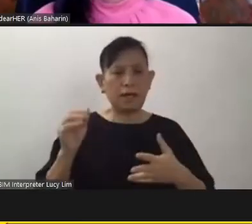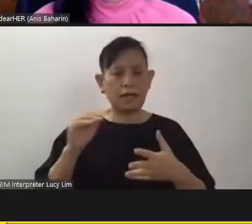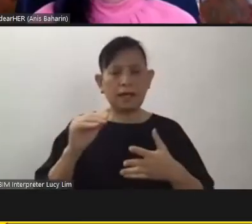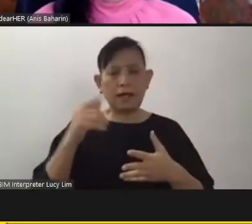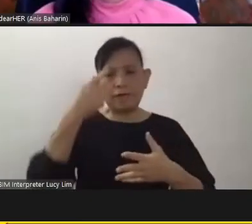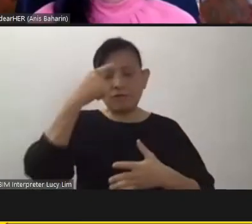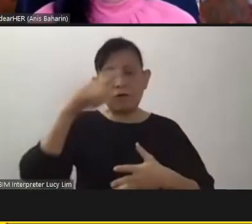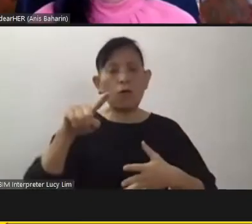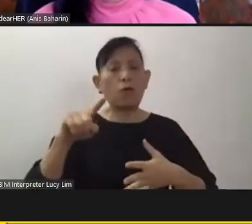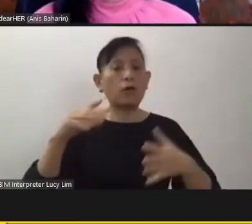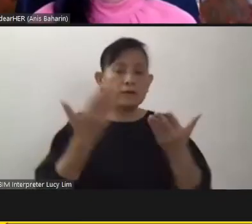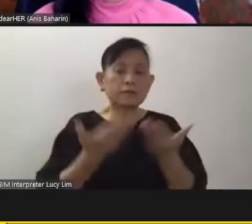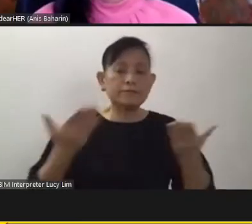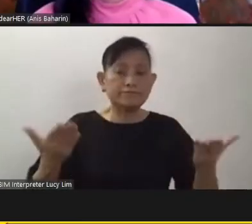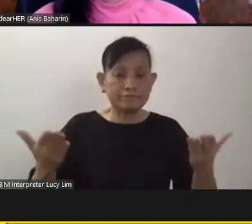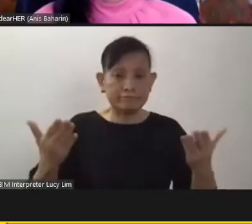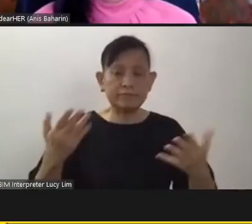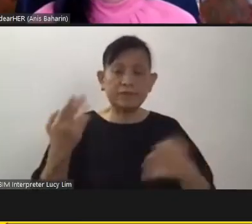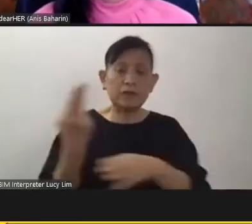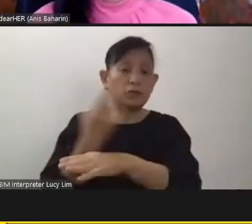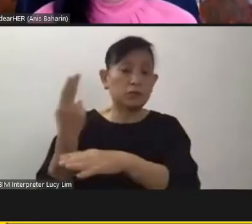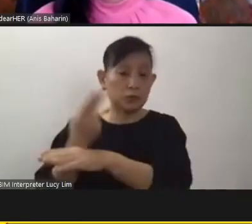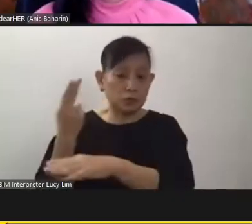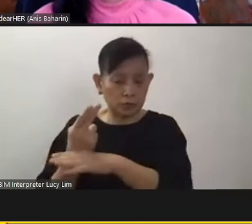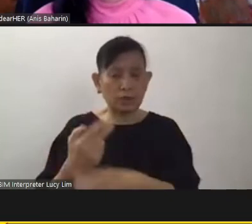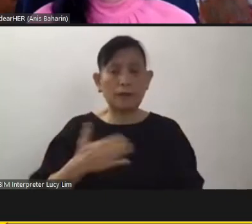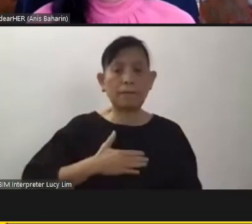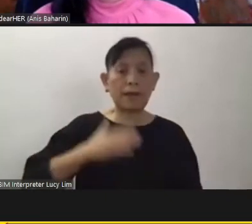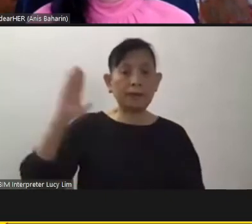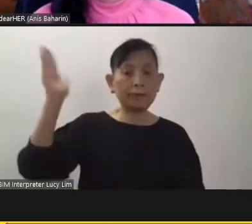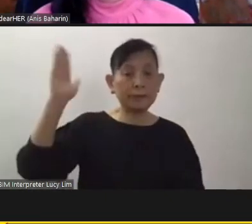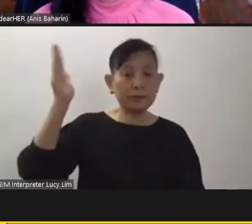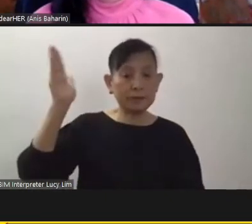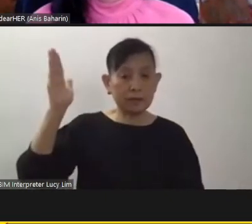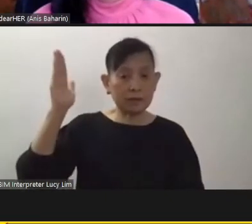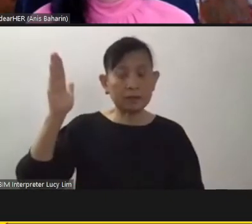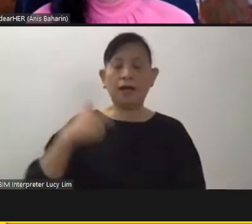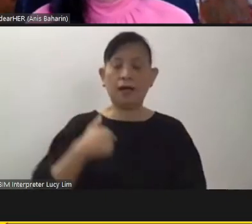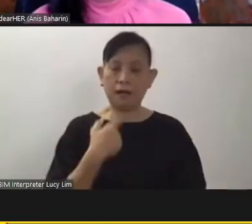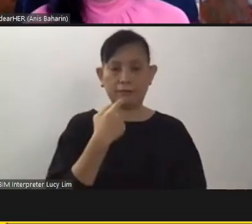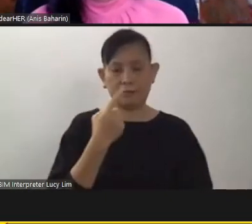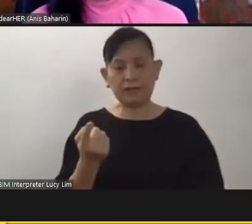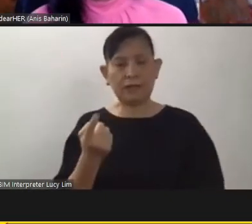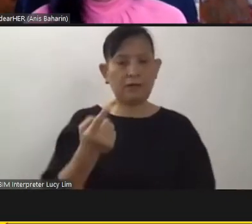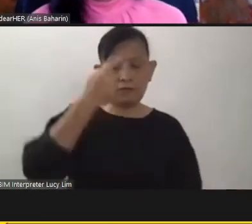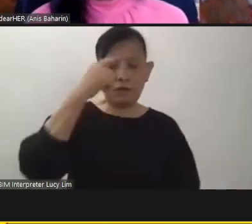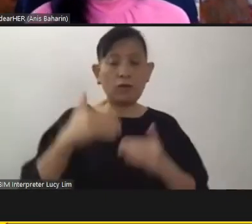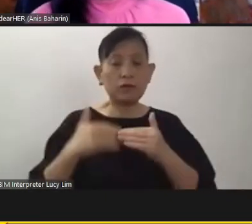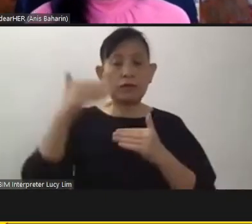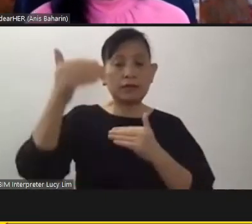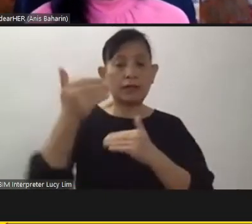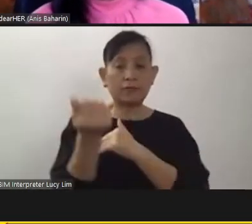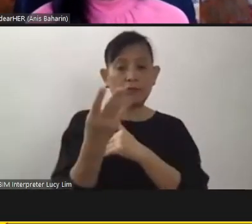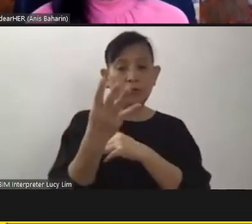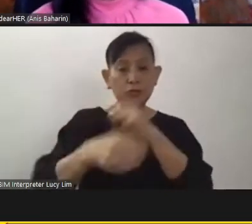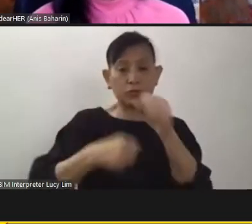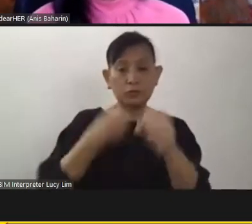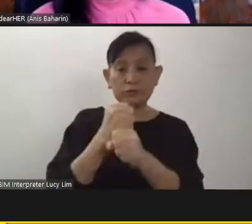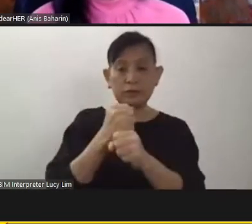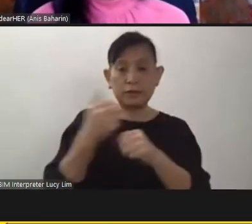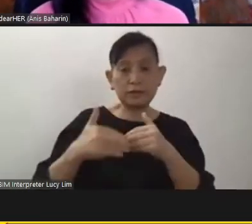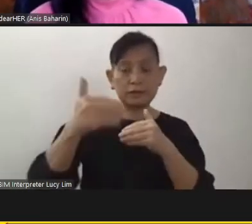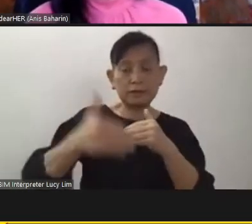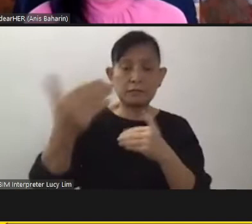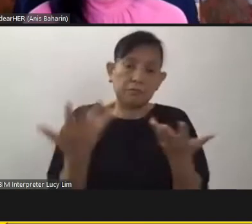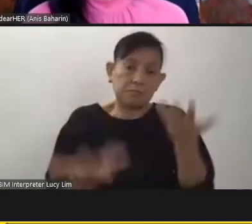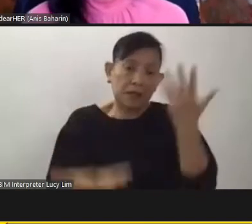the consumption's behavior. And because in my presentations, I mentioned that in the next few years, in the next 10